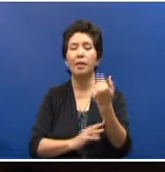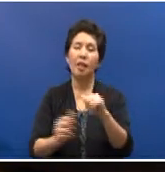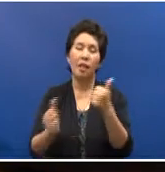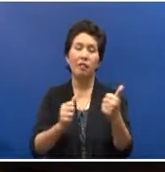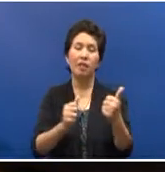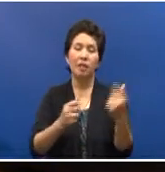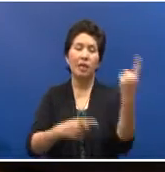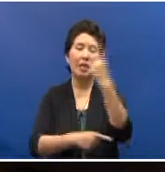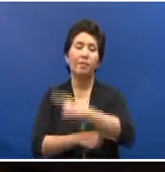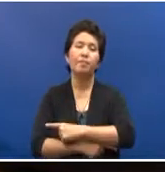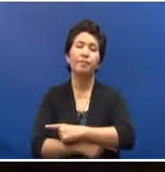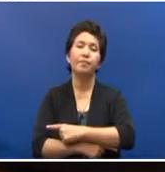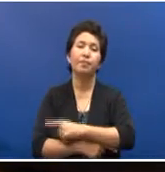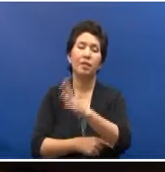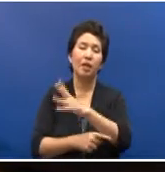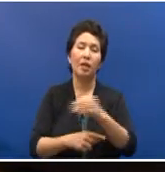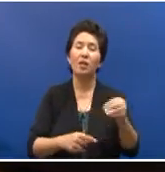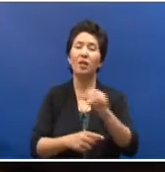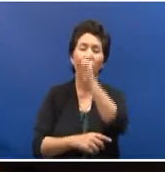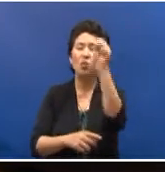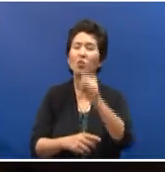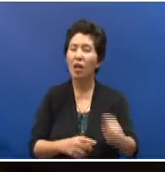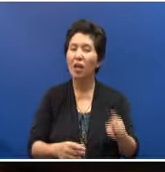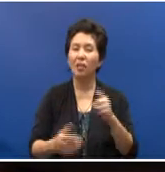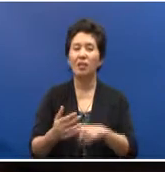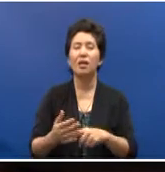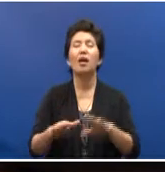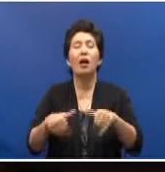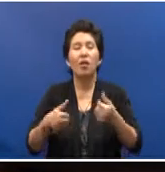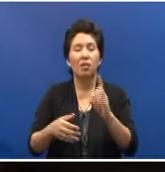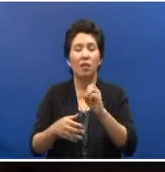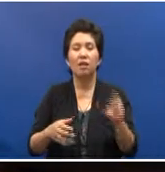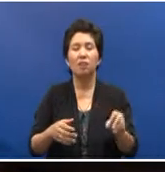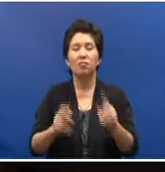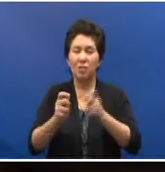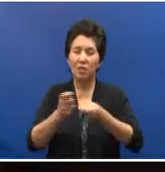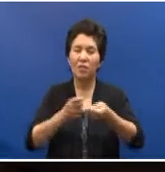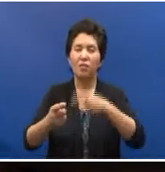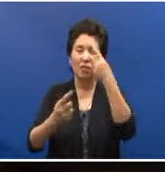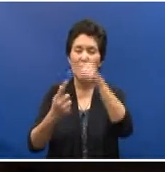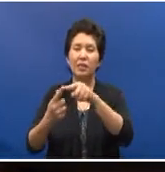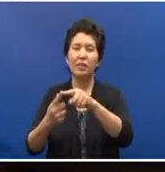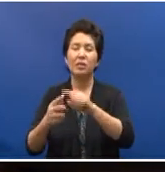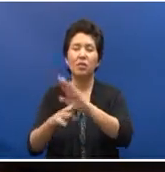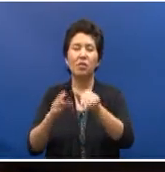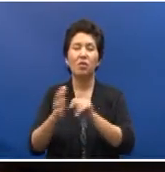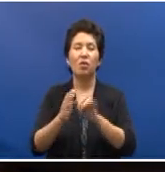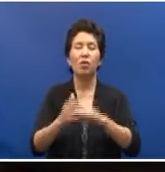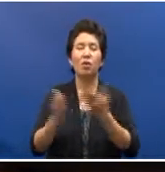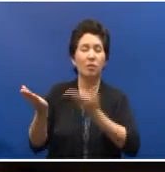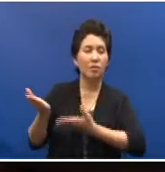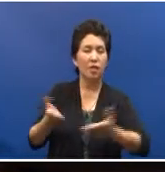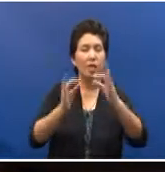the end of the day. The question is, how does society manage the surplus? Okay, this brings us